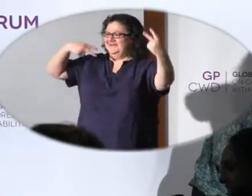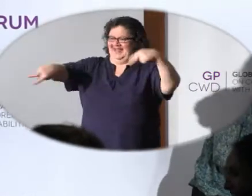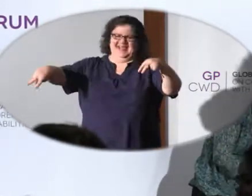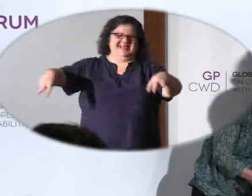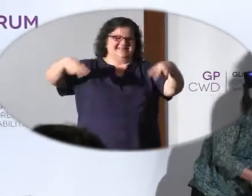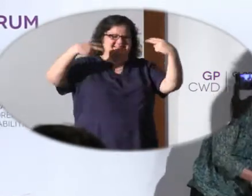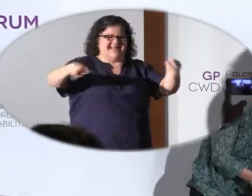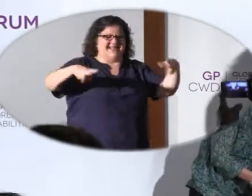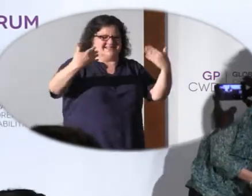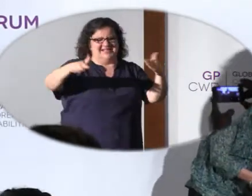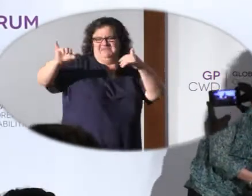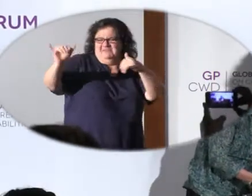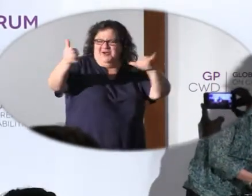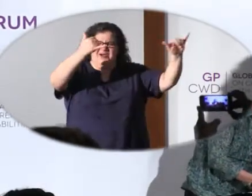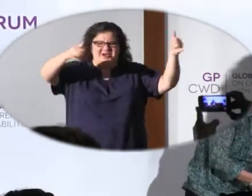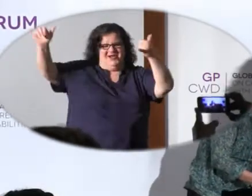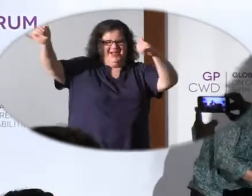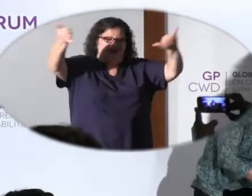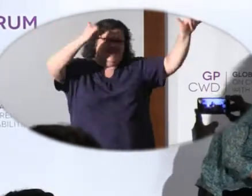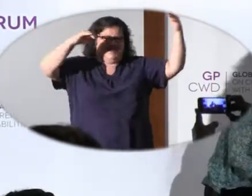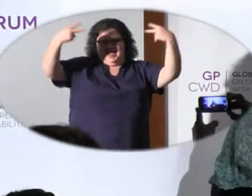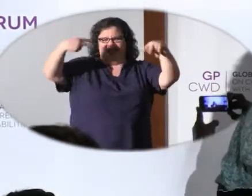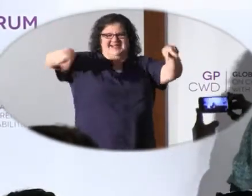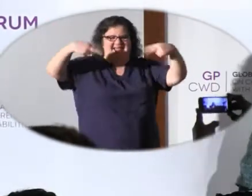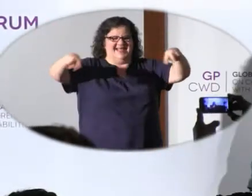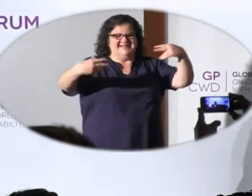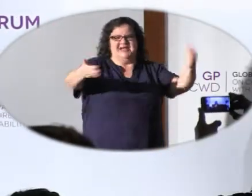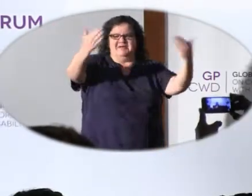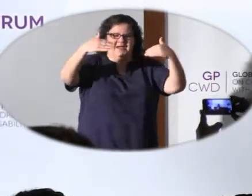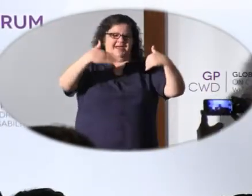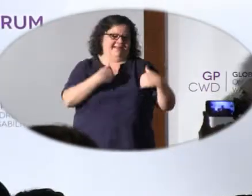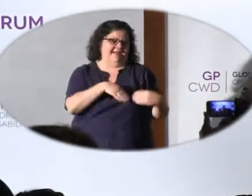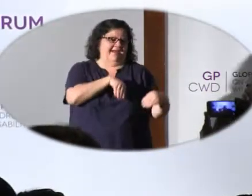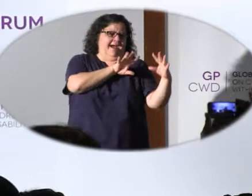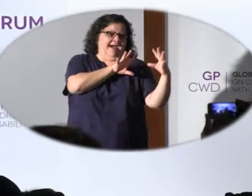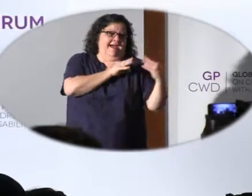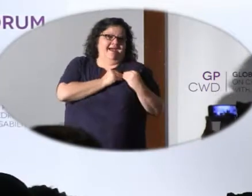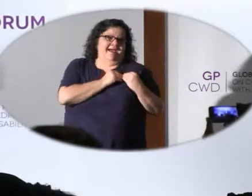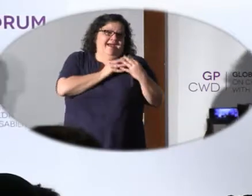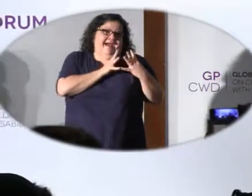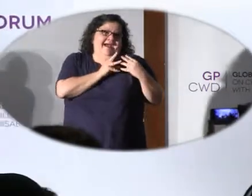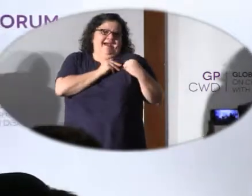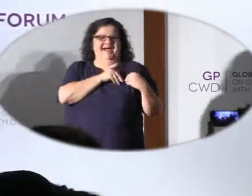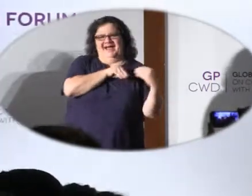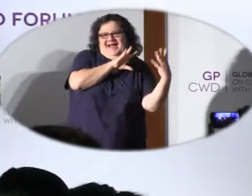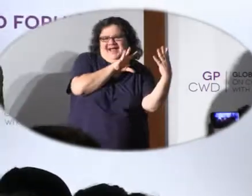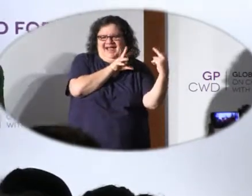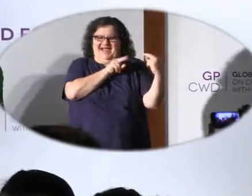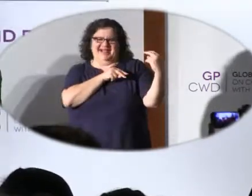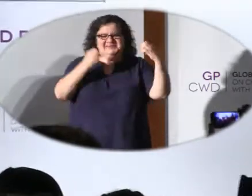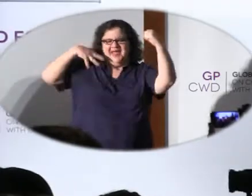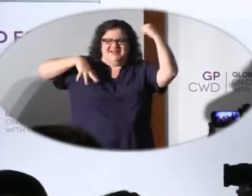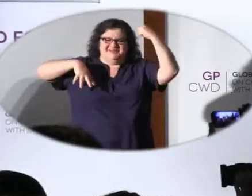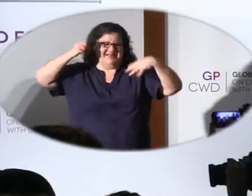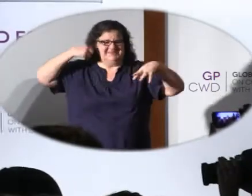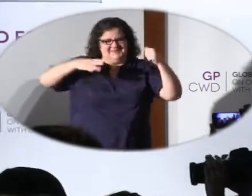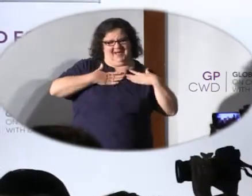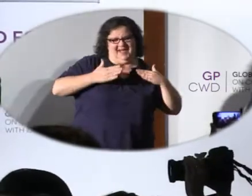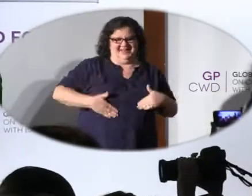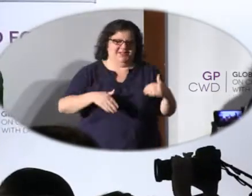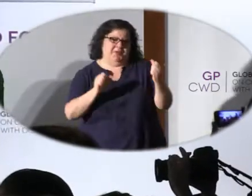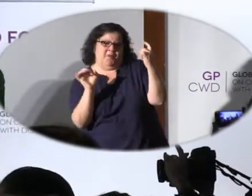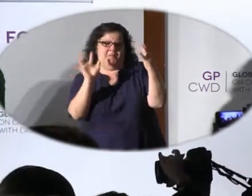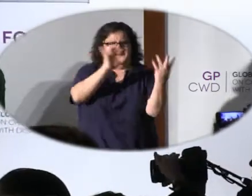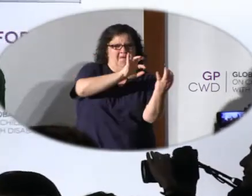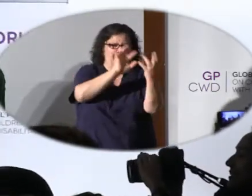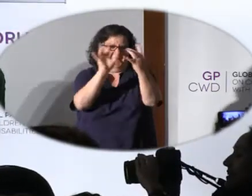about? Let's dance. Grab a girlfriend, grab a boyfriend, sweat it out. Let's dance. Move your whole body, and